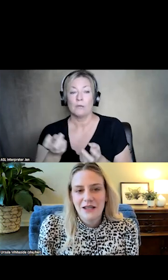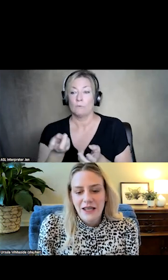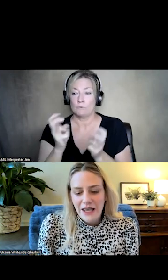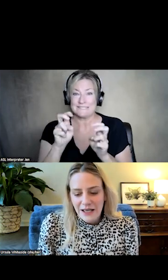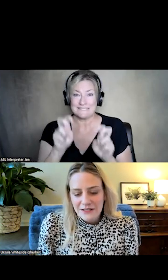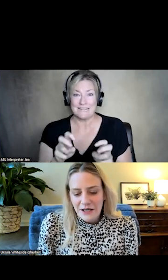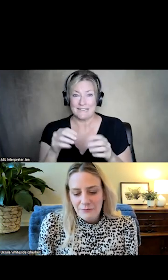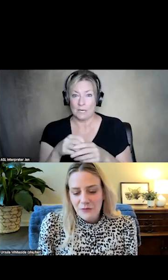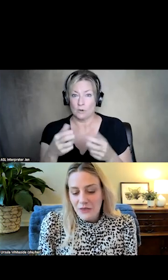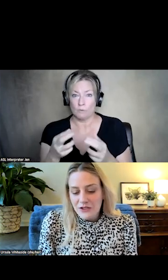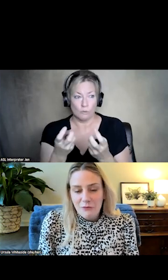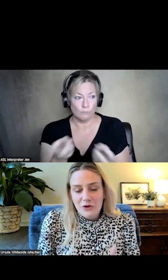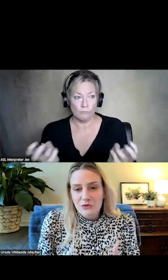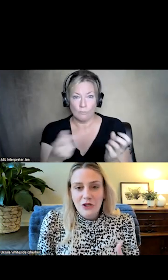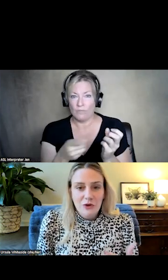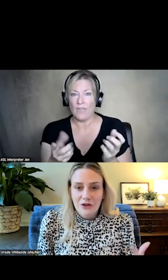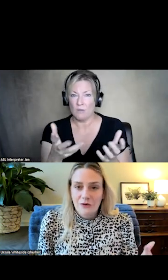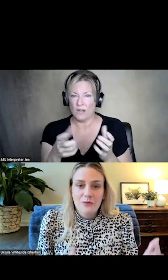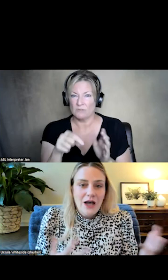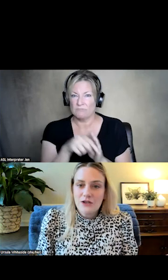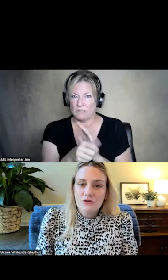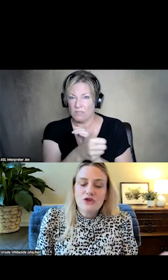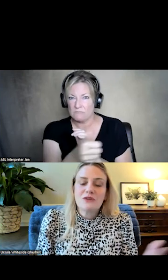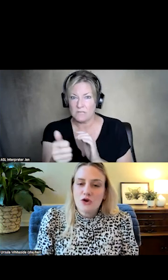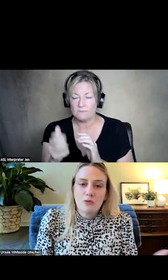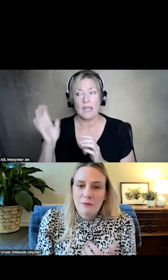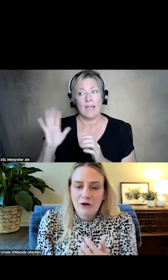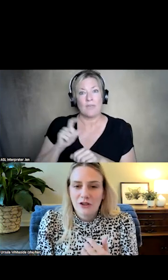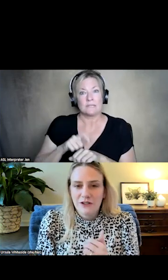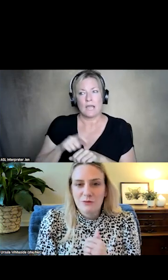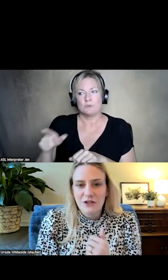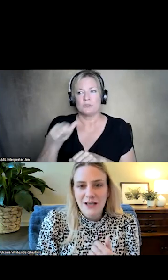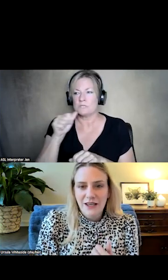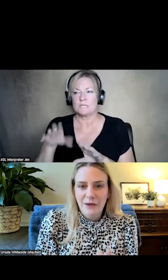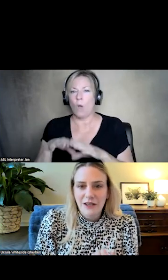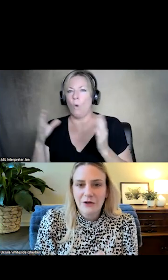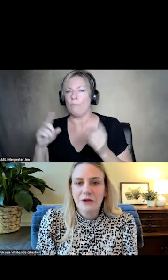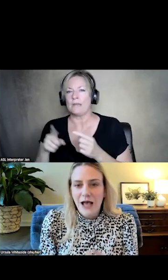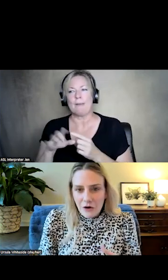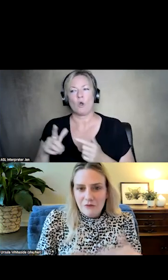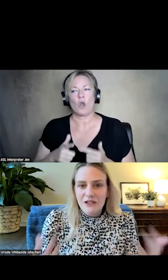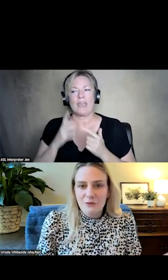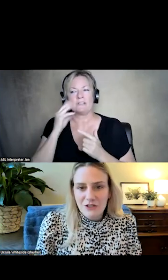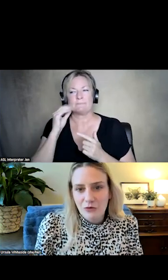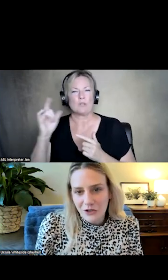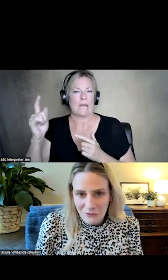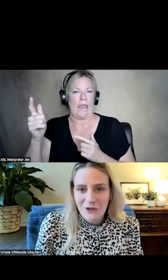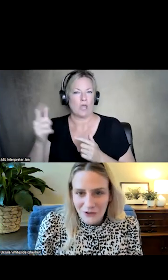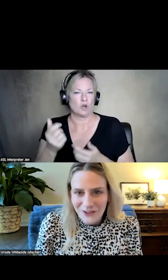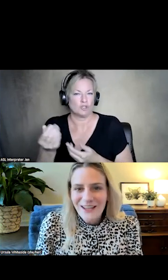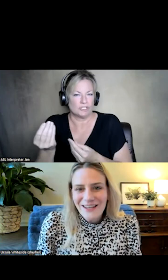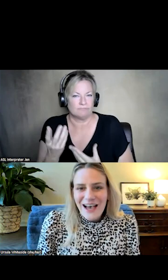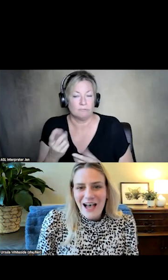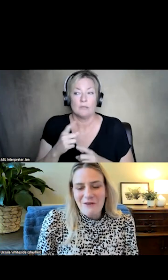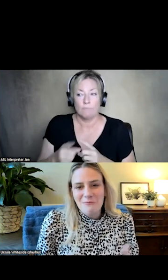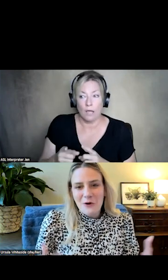end. And at the time when I was working with her, she wasn't open about her lived experience. That came later, but out of the experience of working with